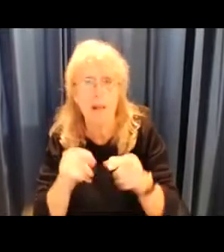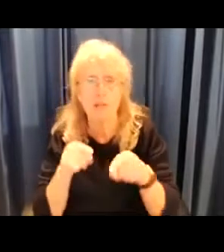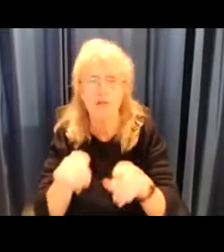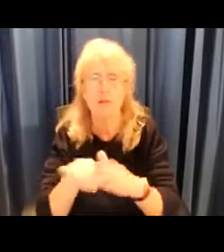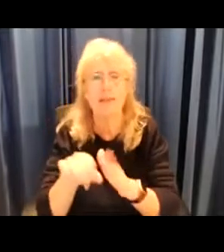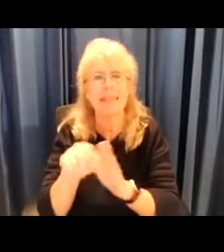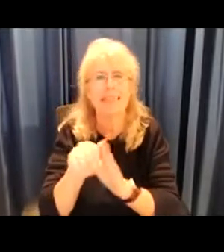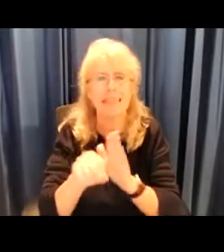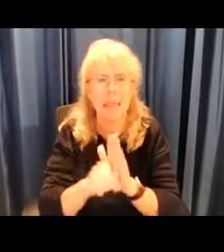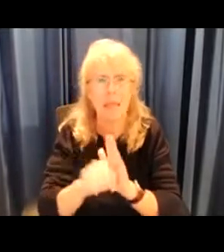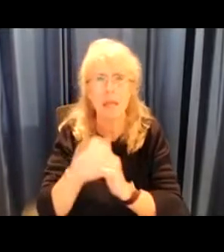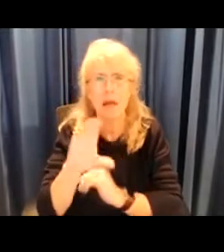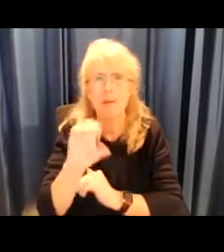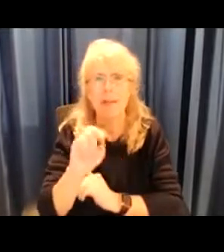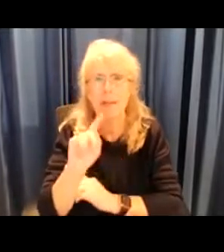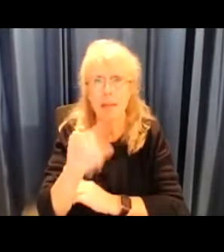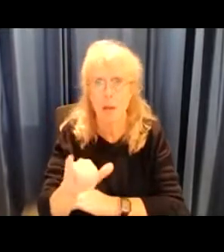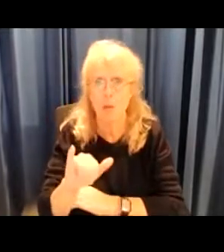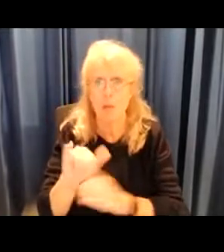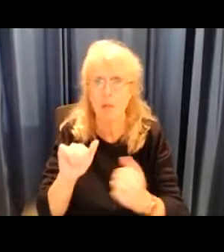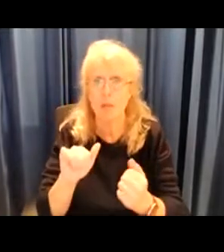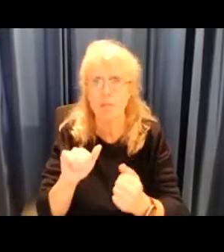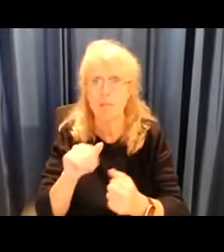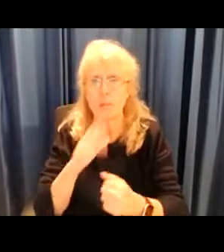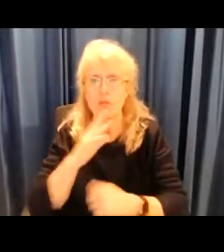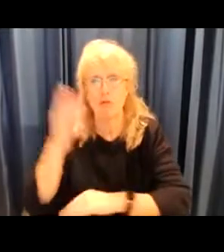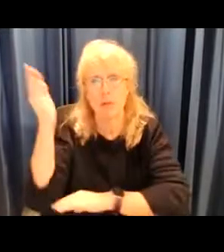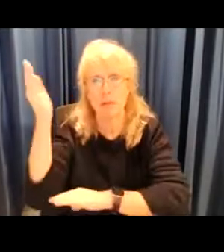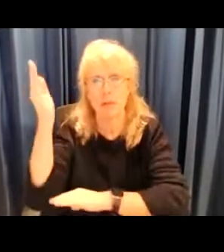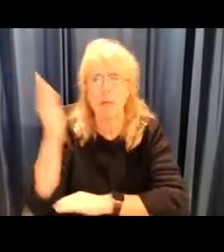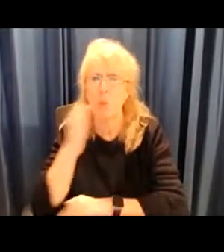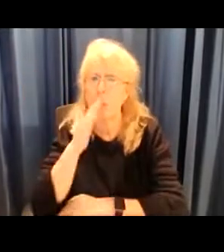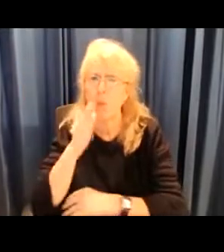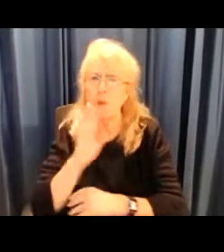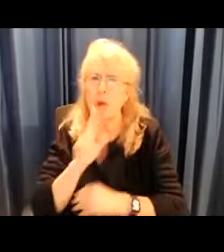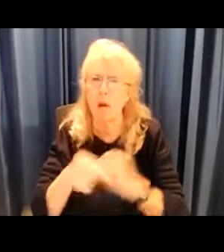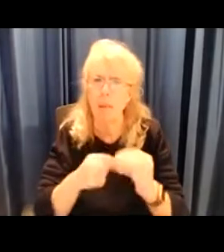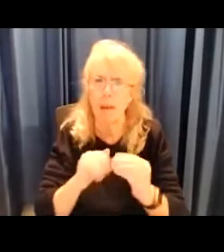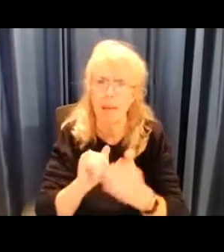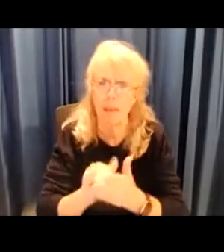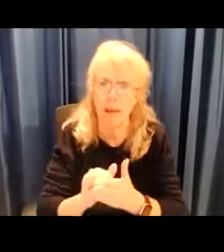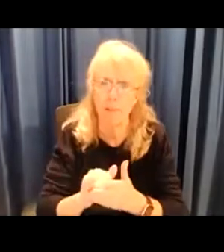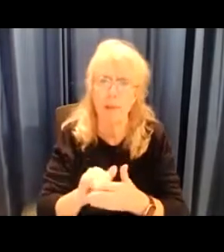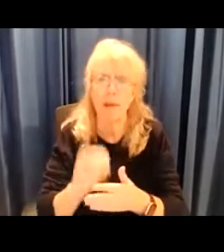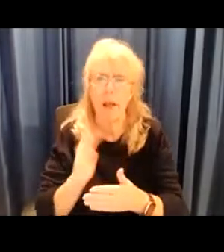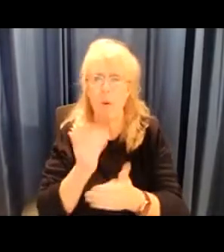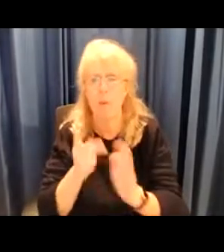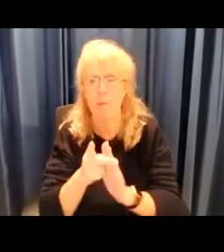are going to be addressing our climate policies and perspectives, certainly where we want to go.